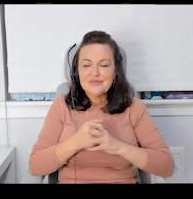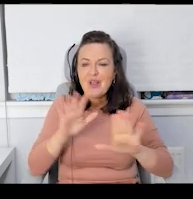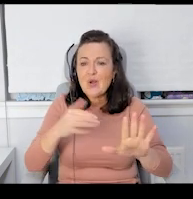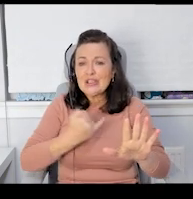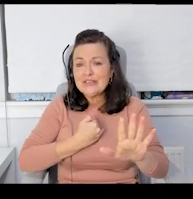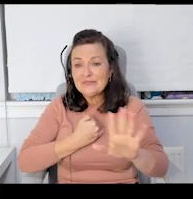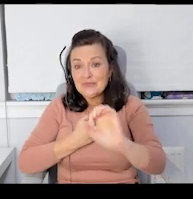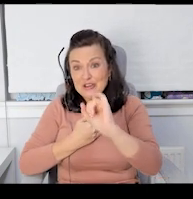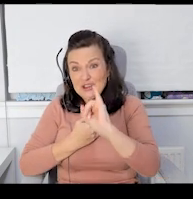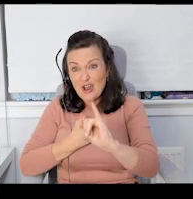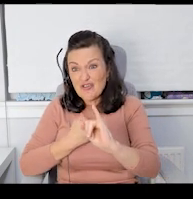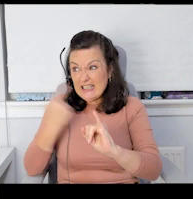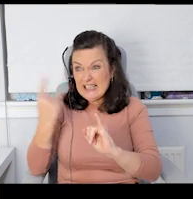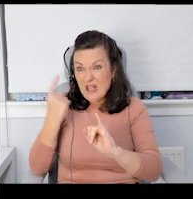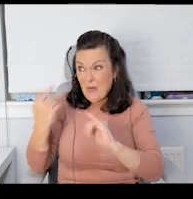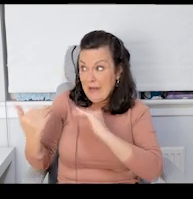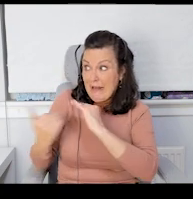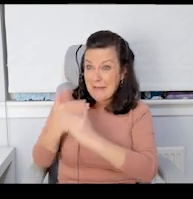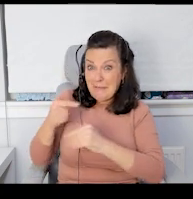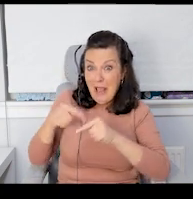there's someone coming in my room at the moment.